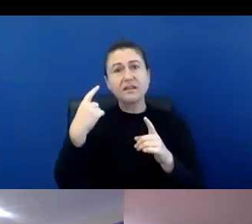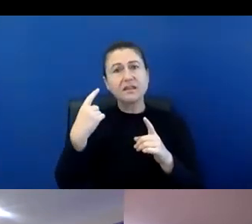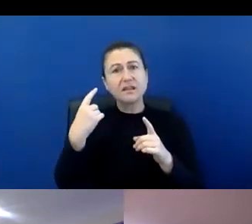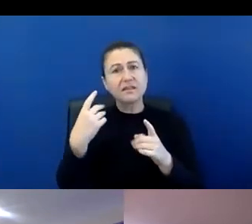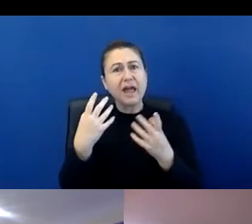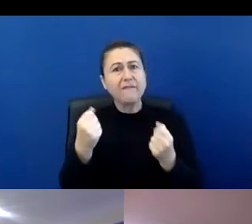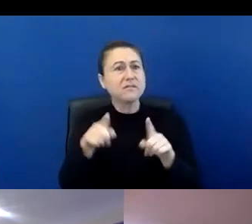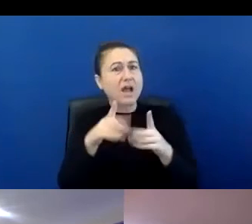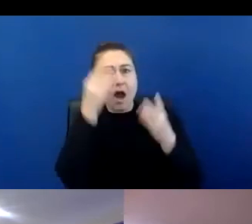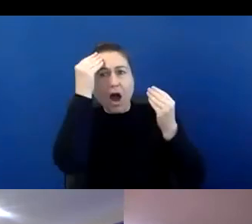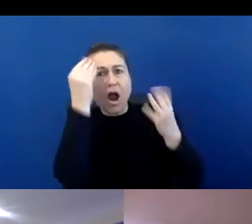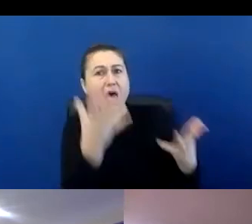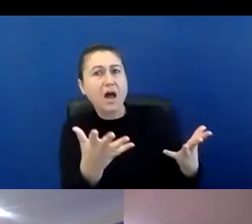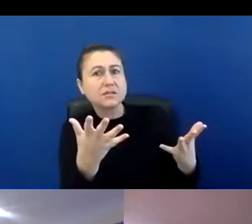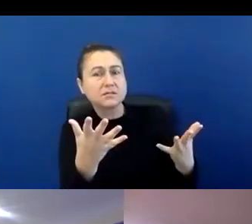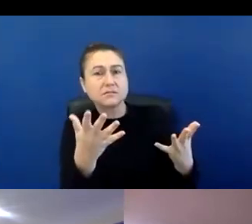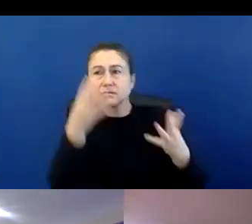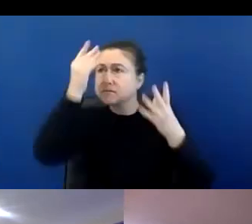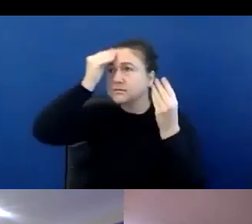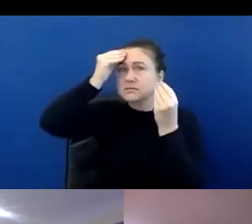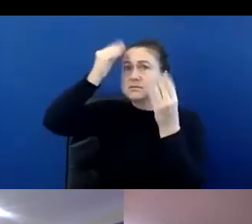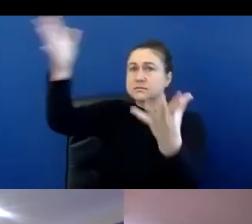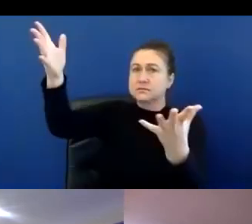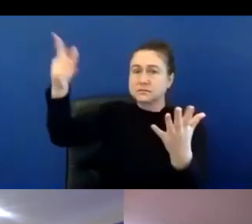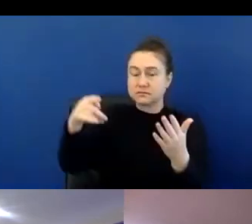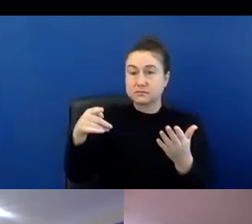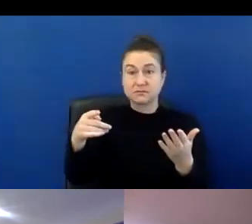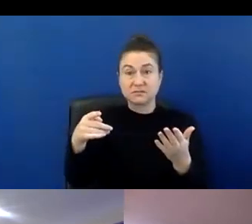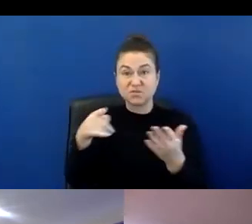as Emma suggested.